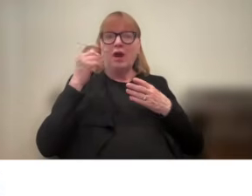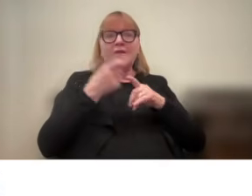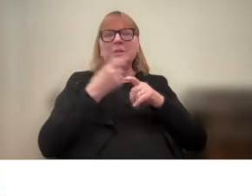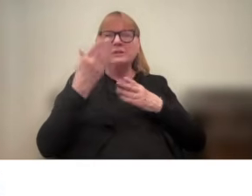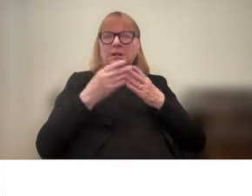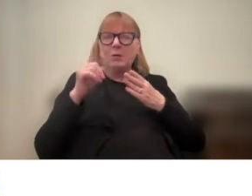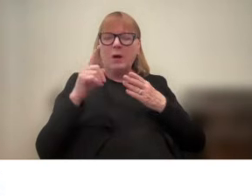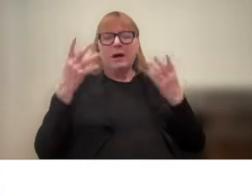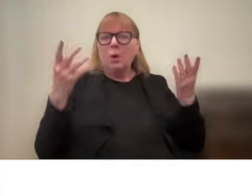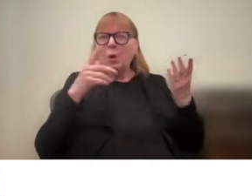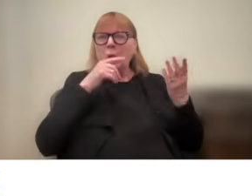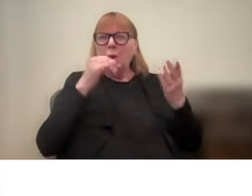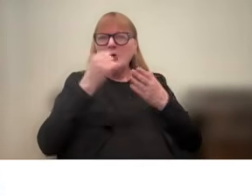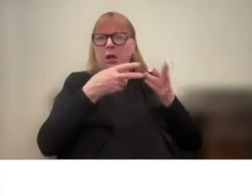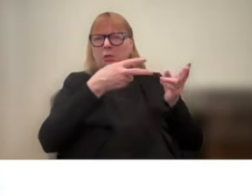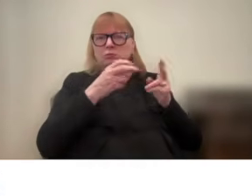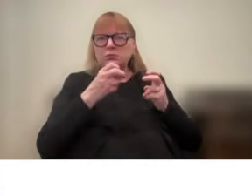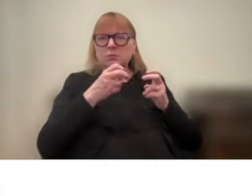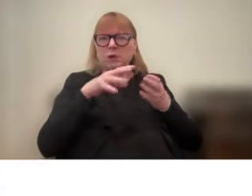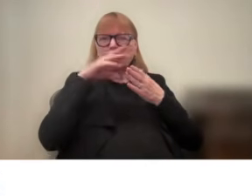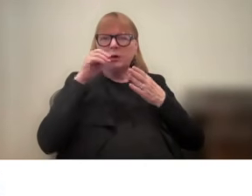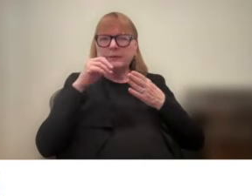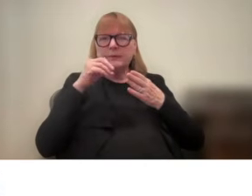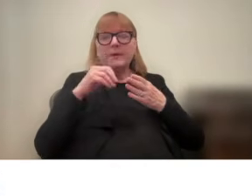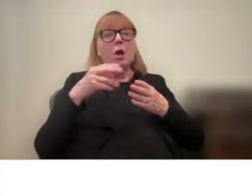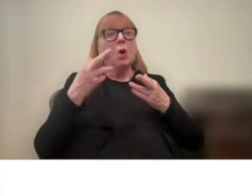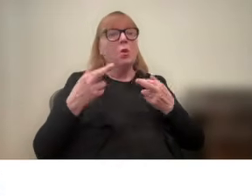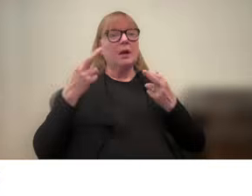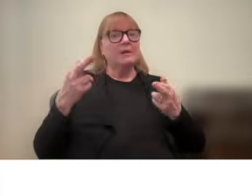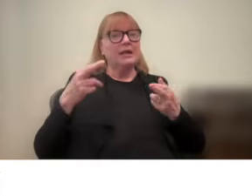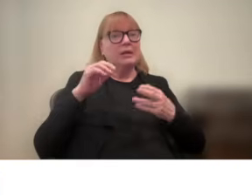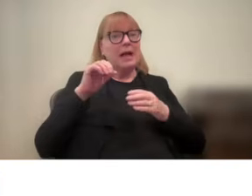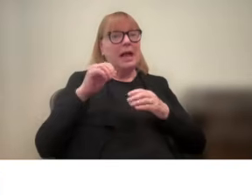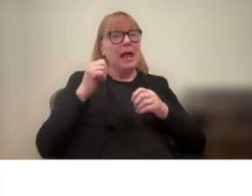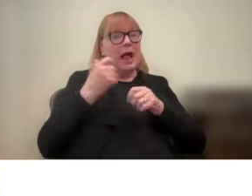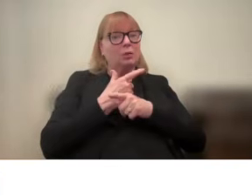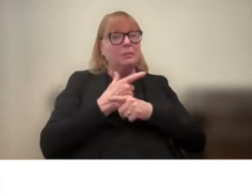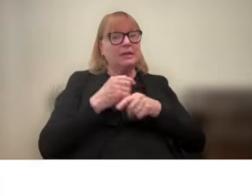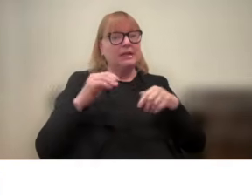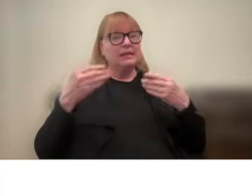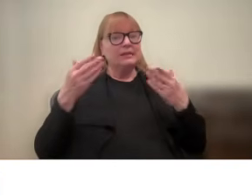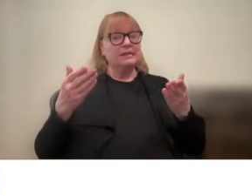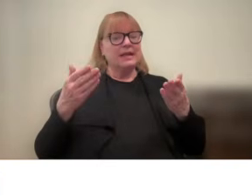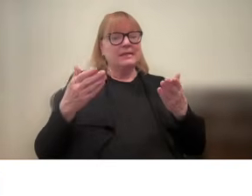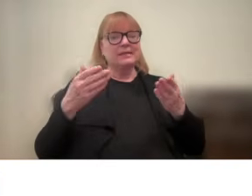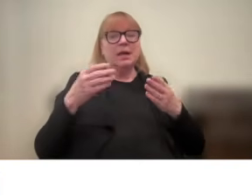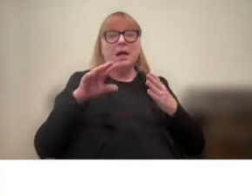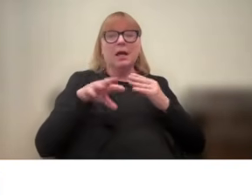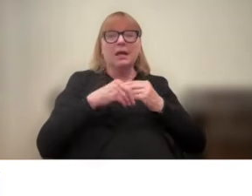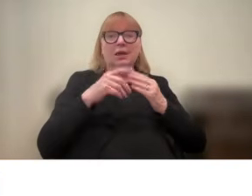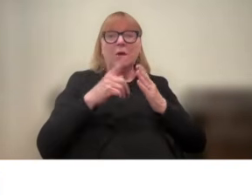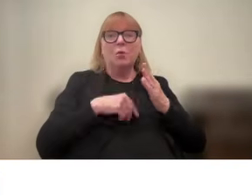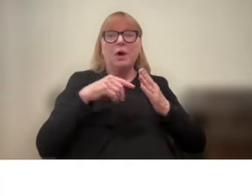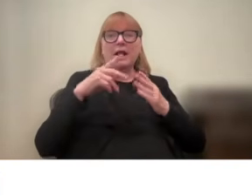somewhere, right? And so whose art did it learn from? The recommendation algorithms are suggesting content based on what kind of data that